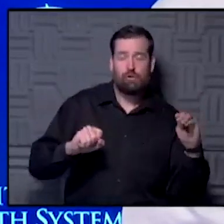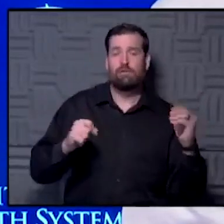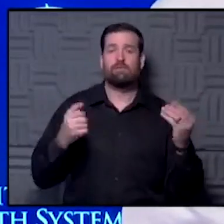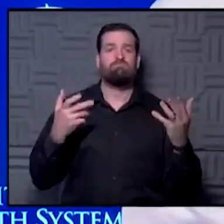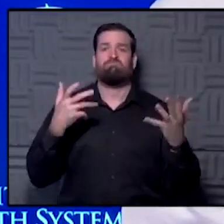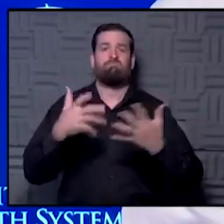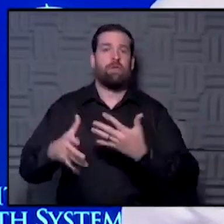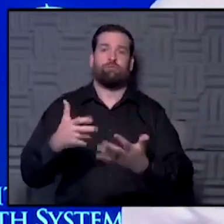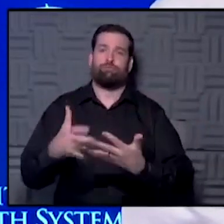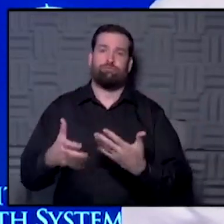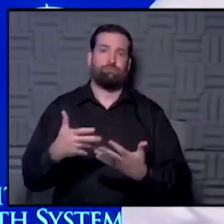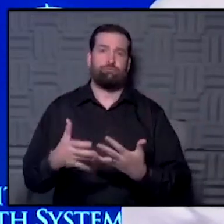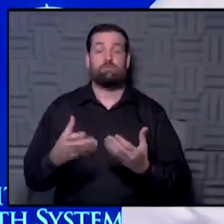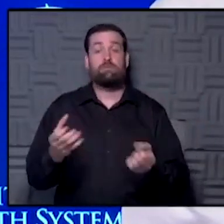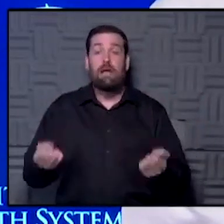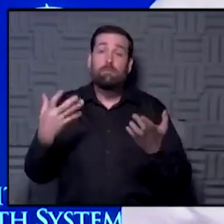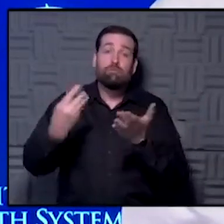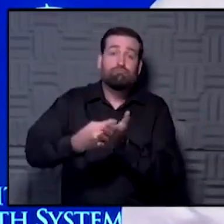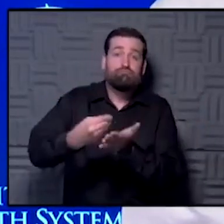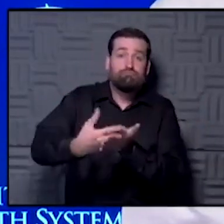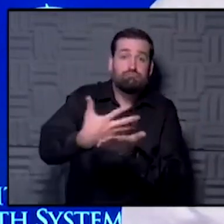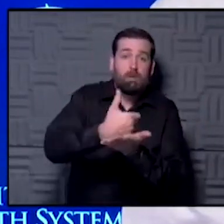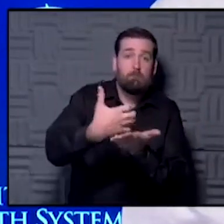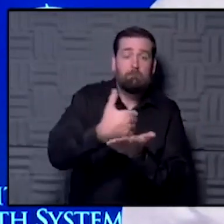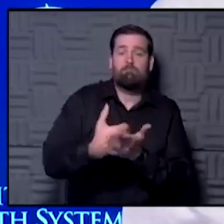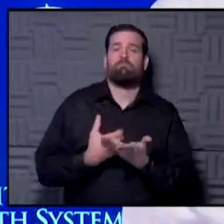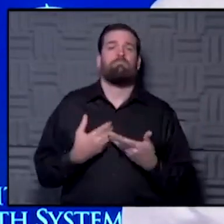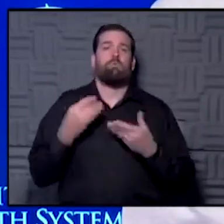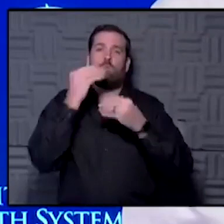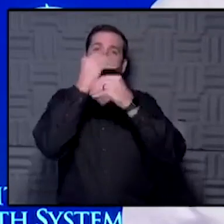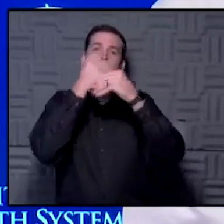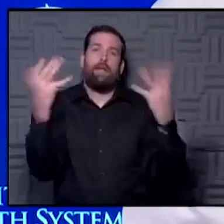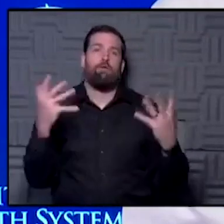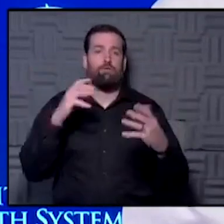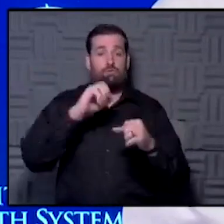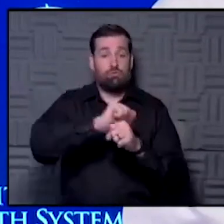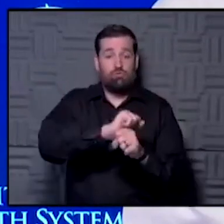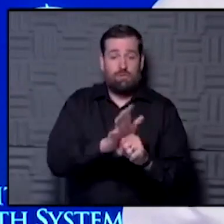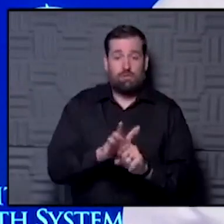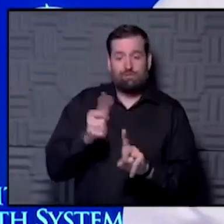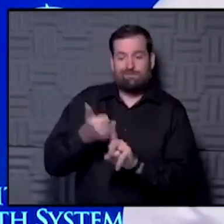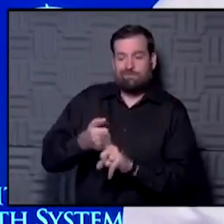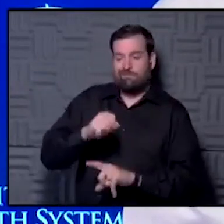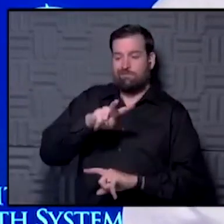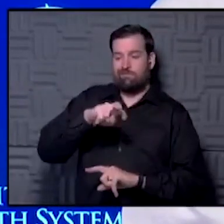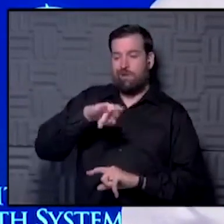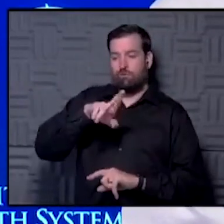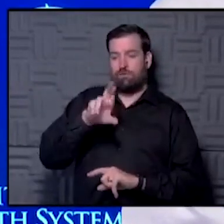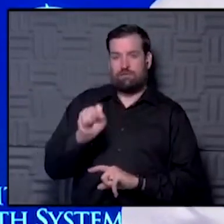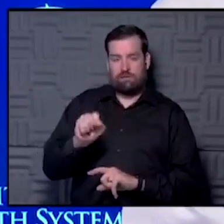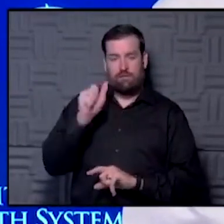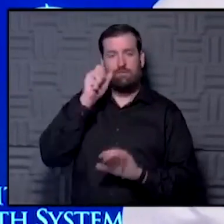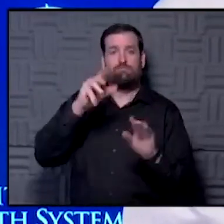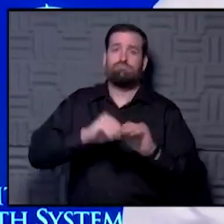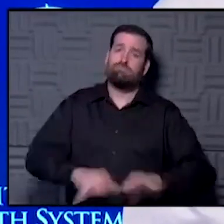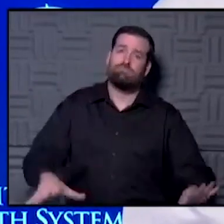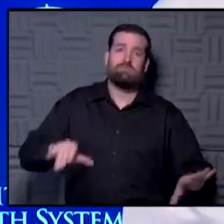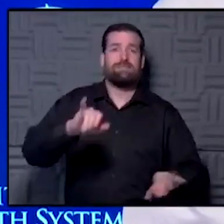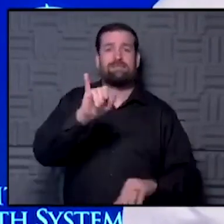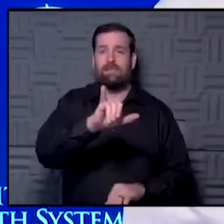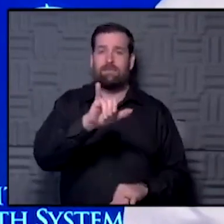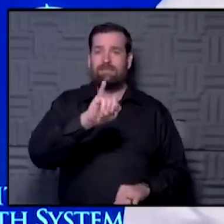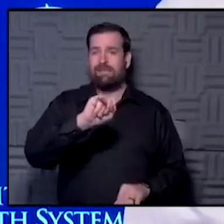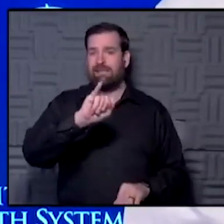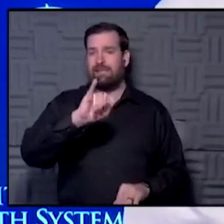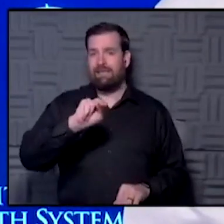else. It doesn't care how much money you make. What happens is coronavirus is a virus, and it's going to spread just like influenza or